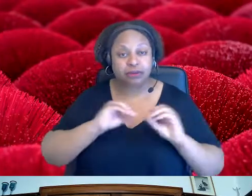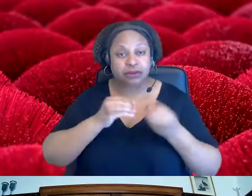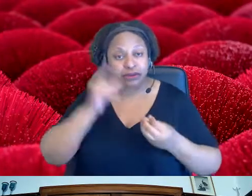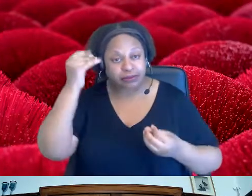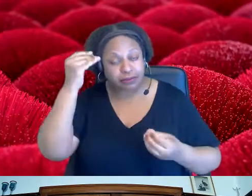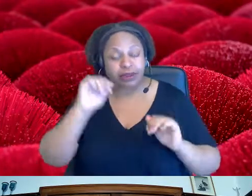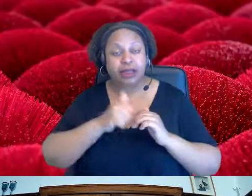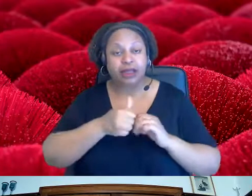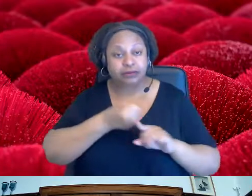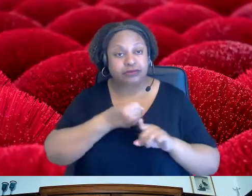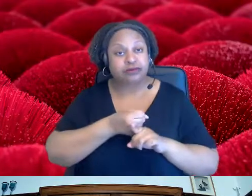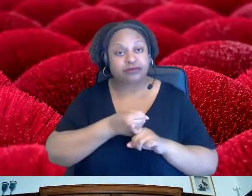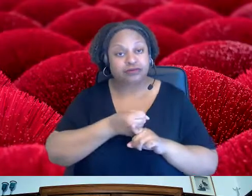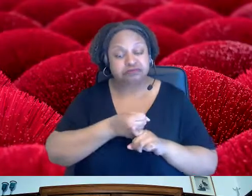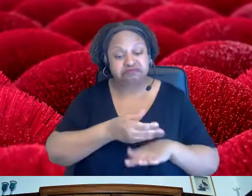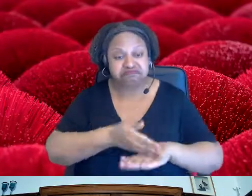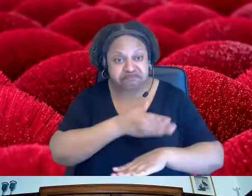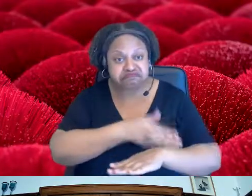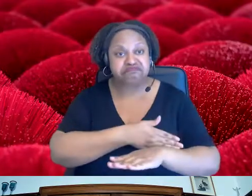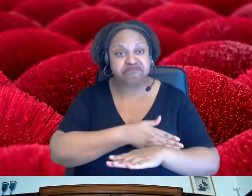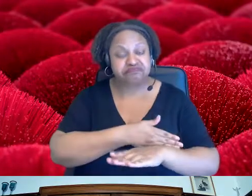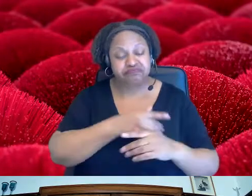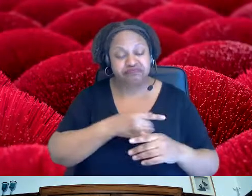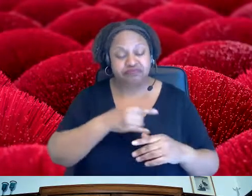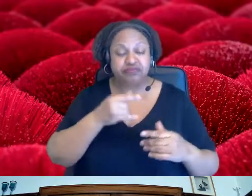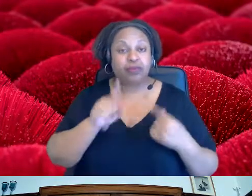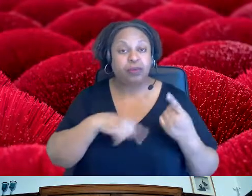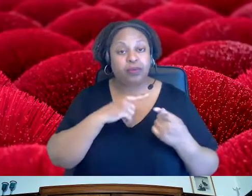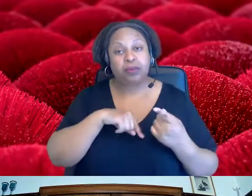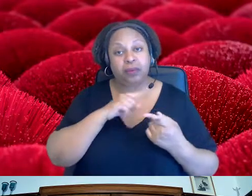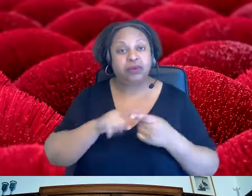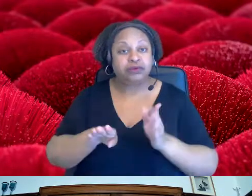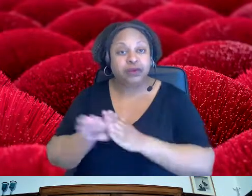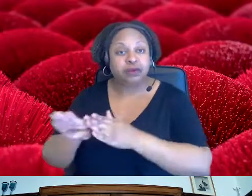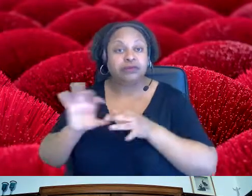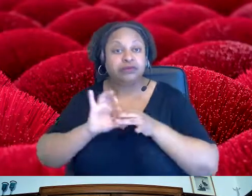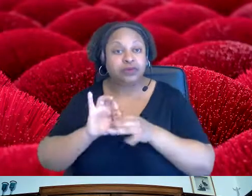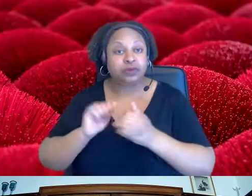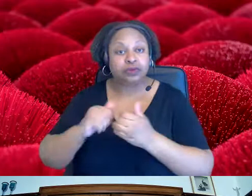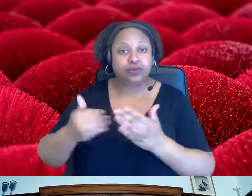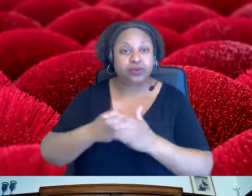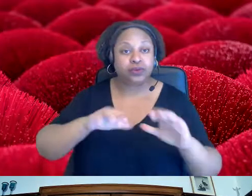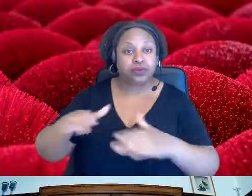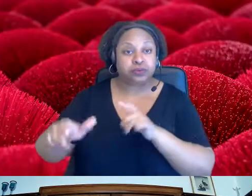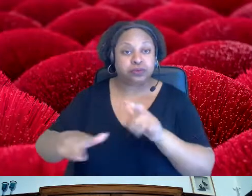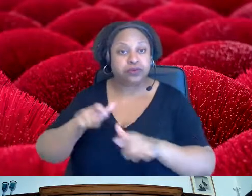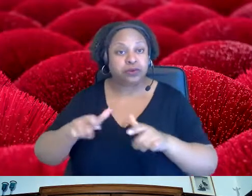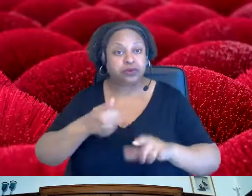you know, folks that they have, you know, are developing relationships with, basically. And I think that's key in terms